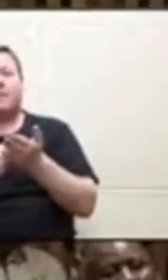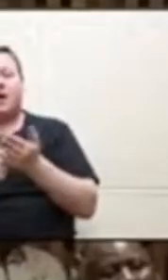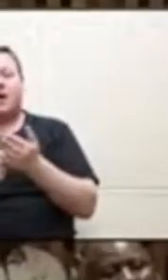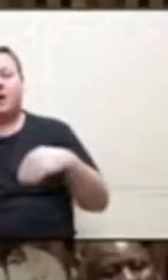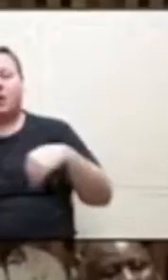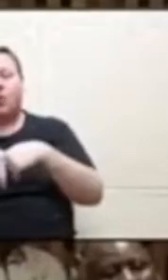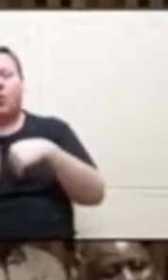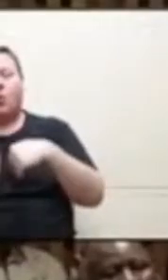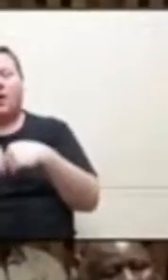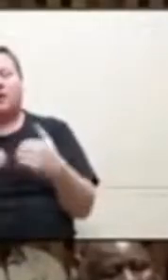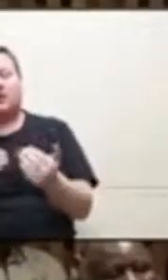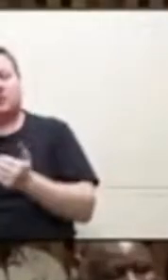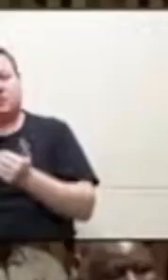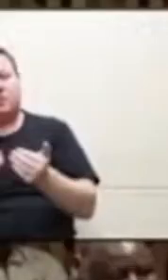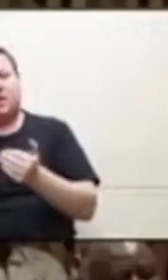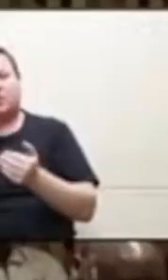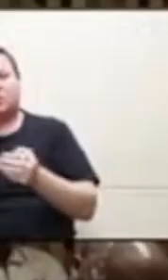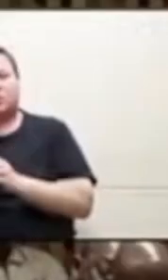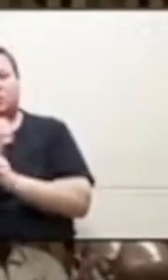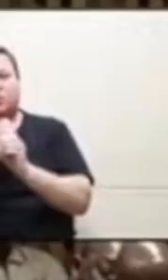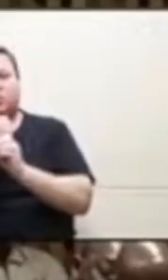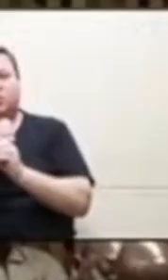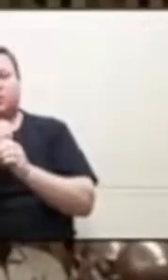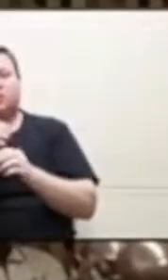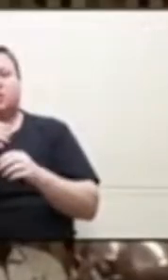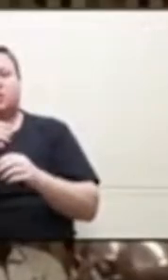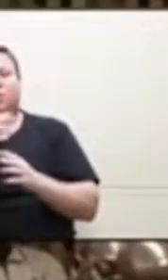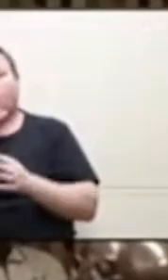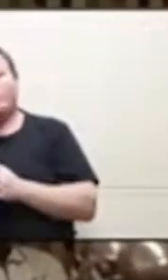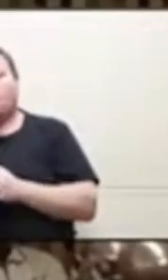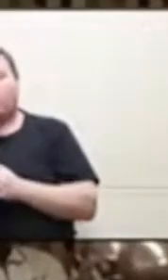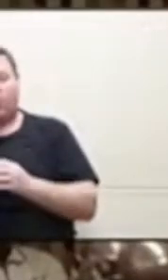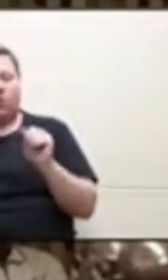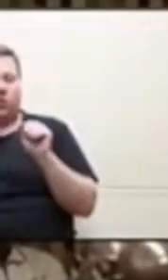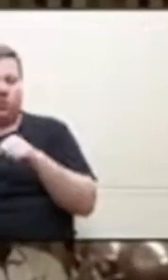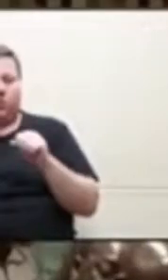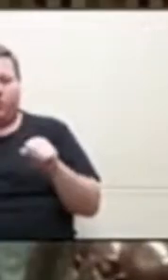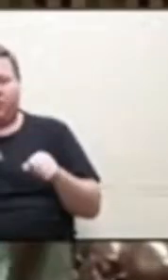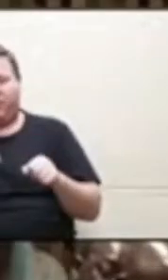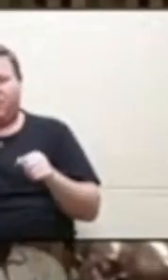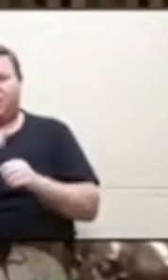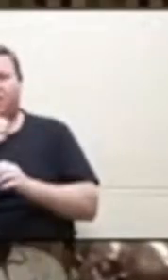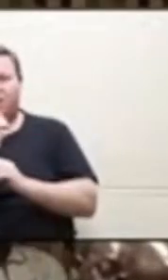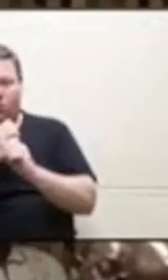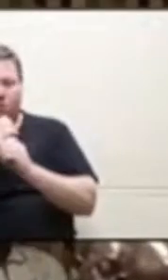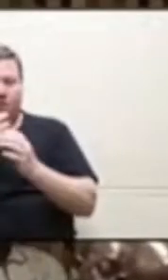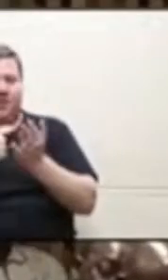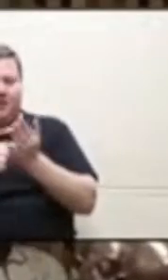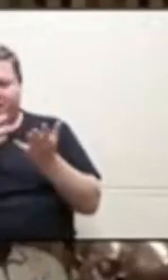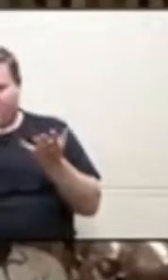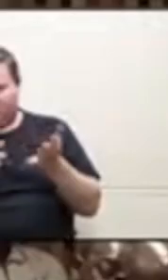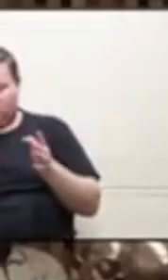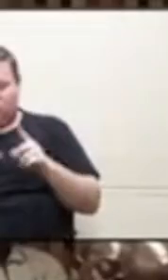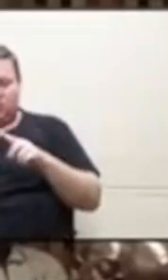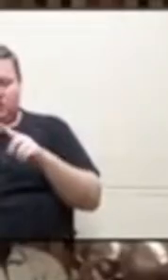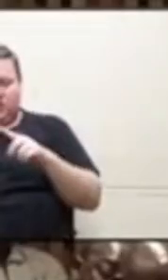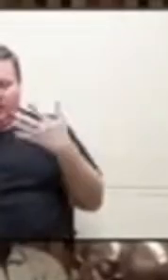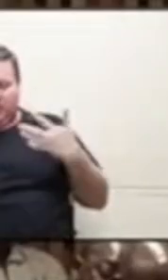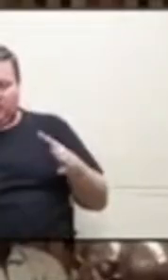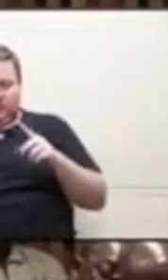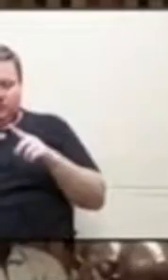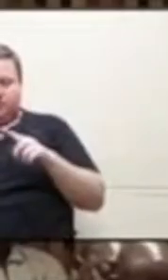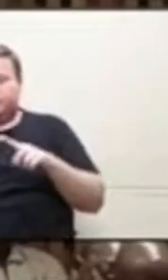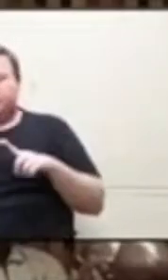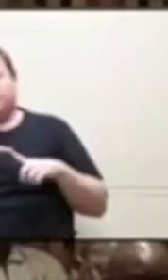did that. They requested an approval to buy that waste management equipment. The second part of it is that, yes, the target